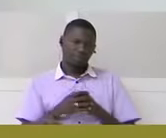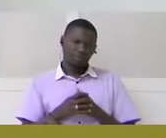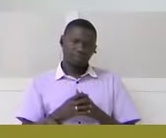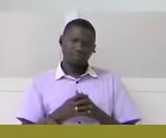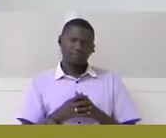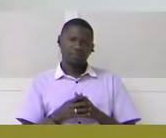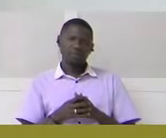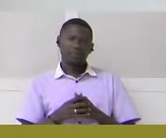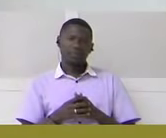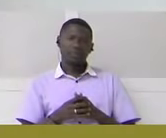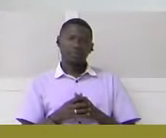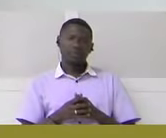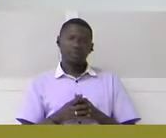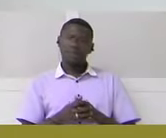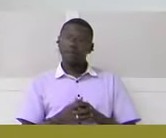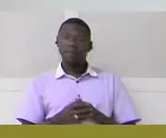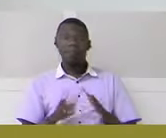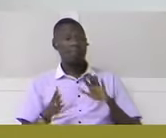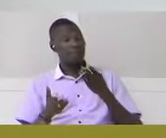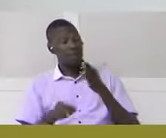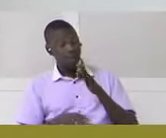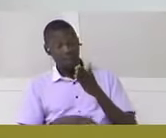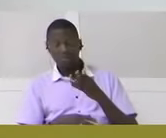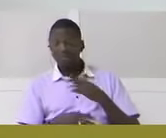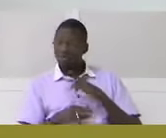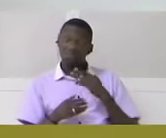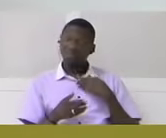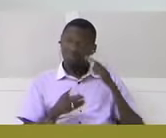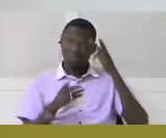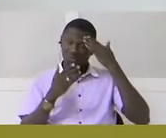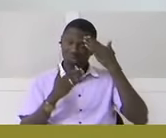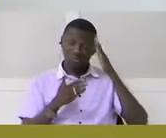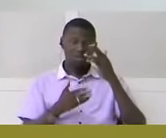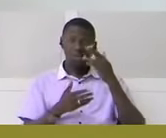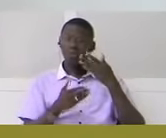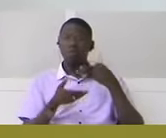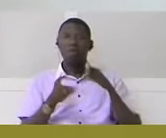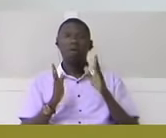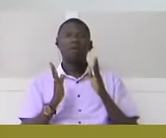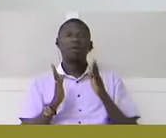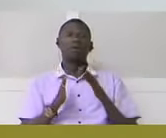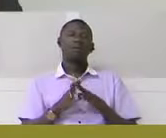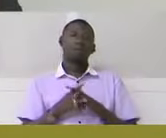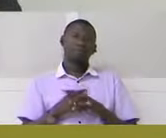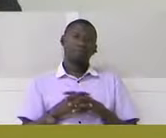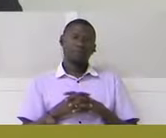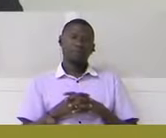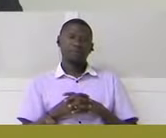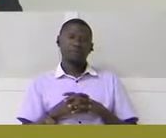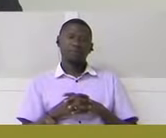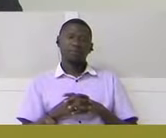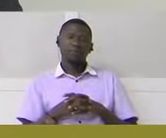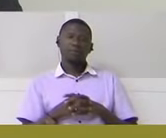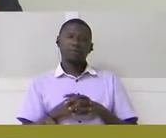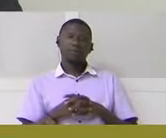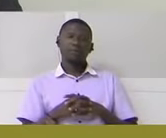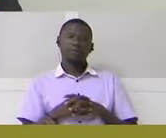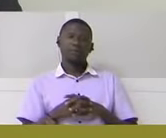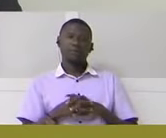I don't feel like that. As a kenyo barinto majo nyama. You just believe it's mere coincidence. Exactly. Ya munda itaya